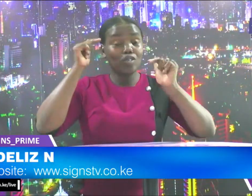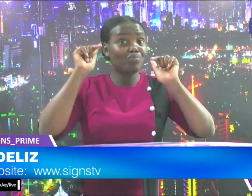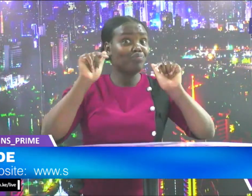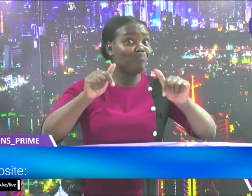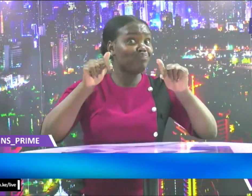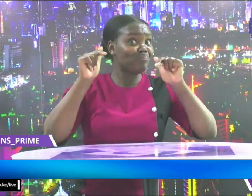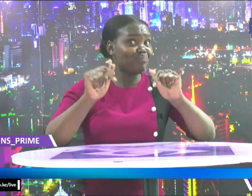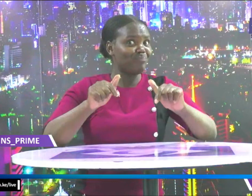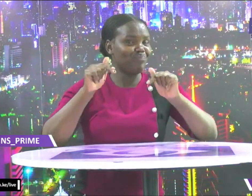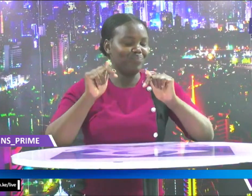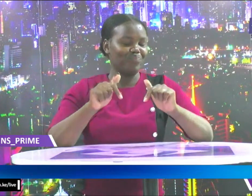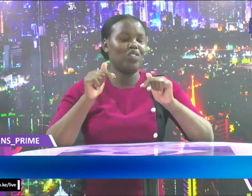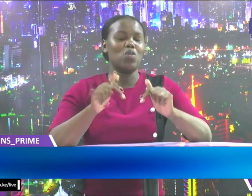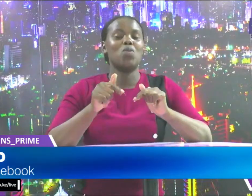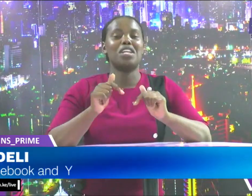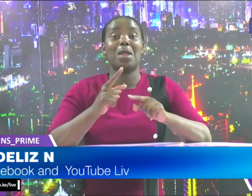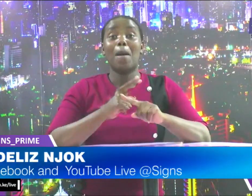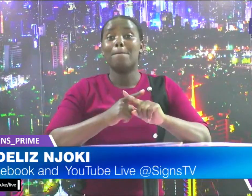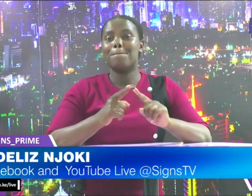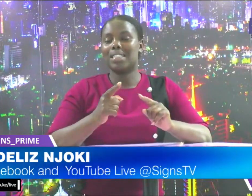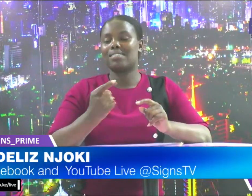That is all we had for today.